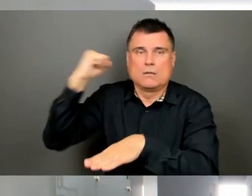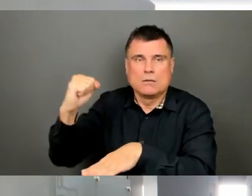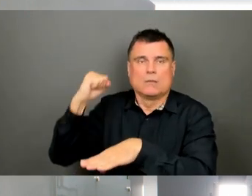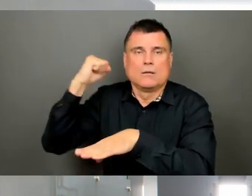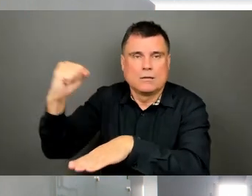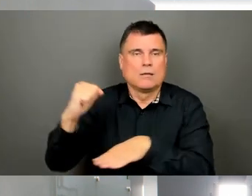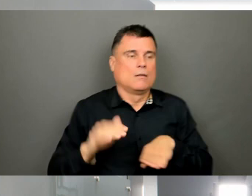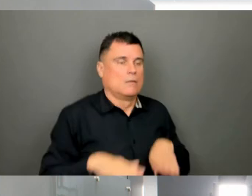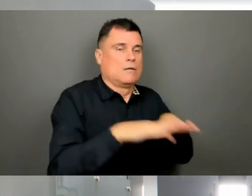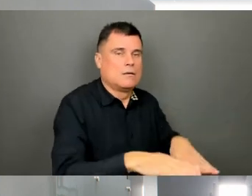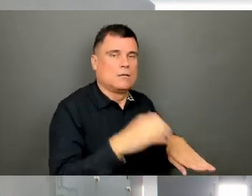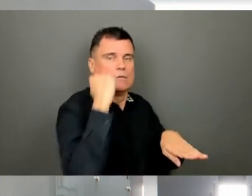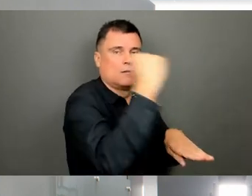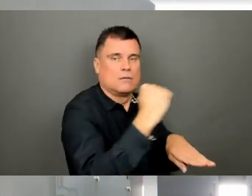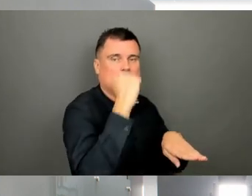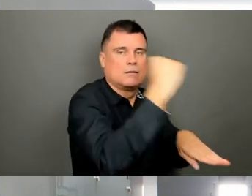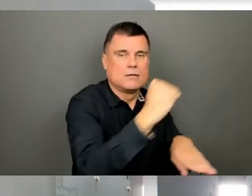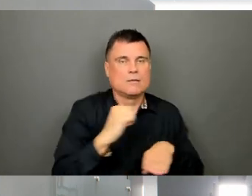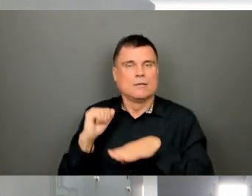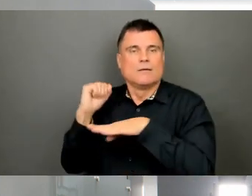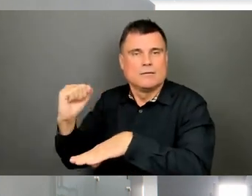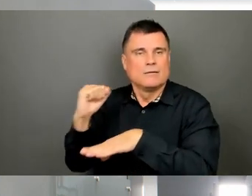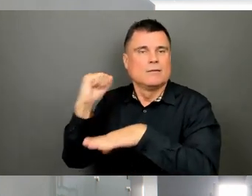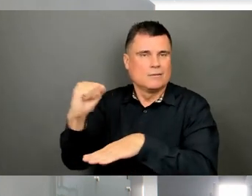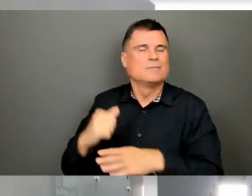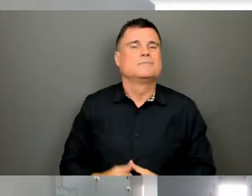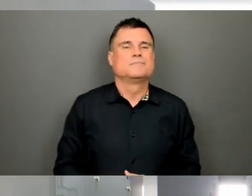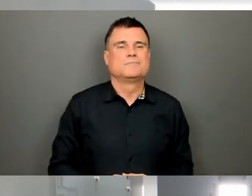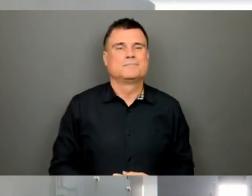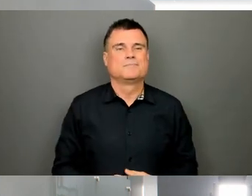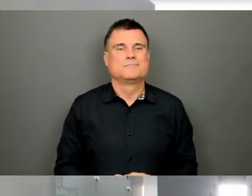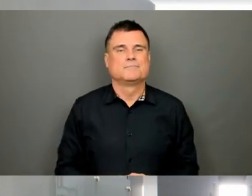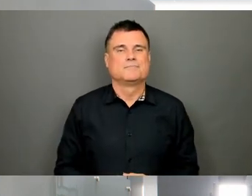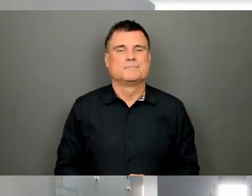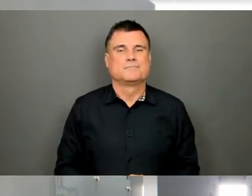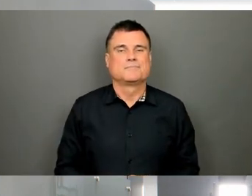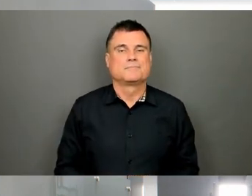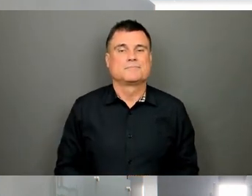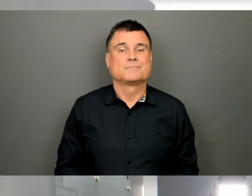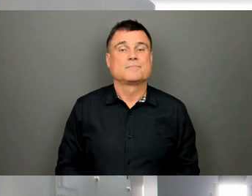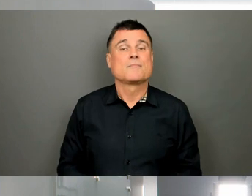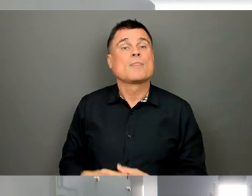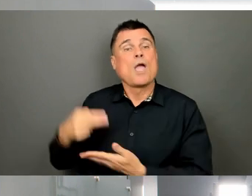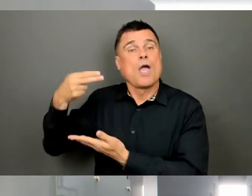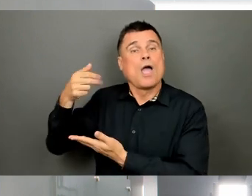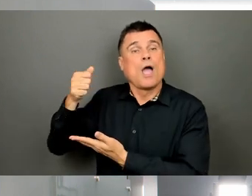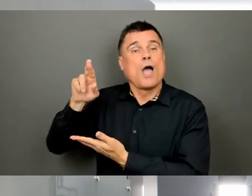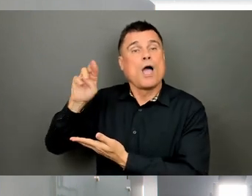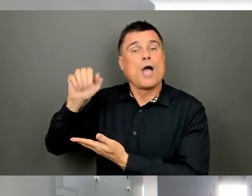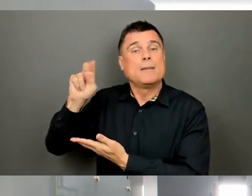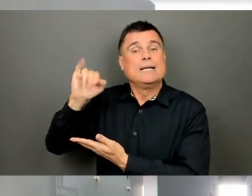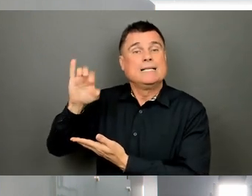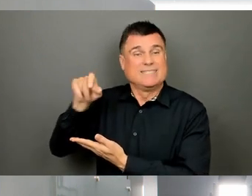6, 7, 8, hit, hit, hit, hit. All right, Harmony is going to now adapt this